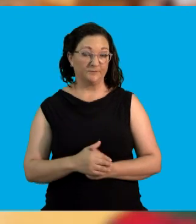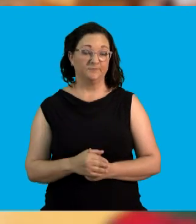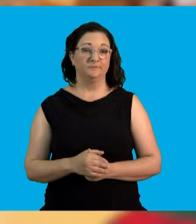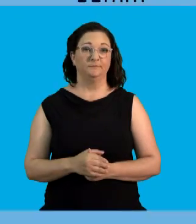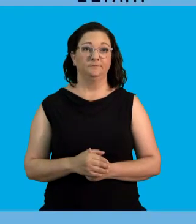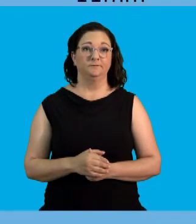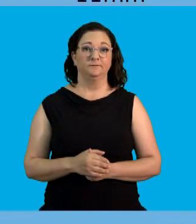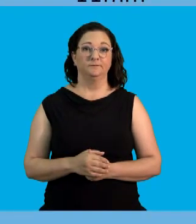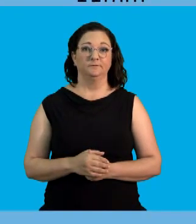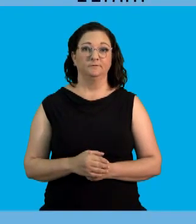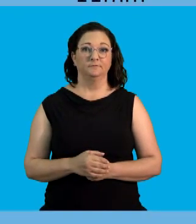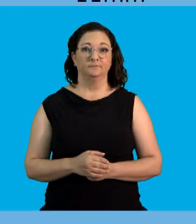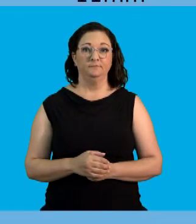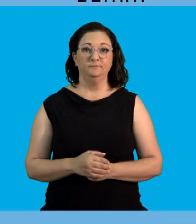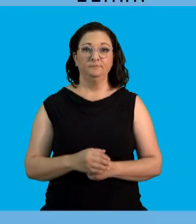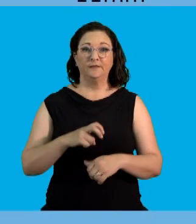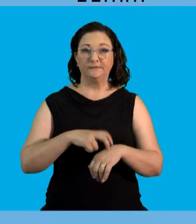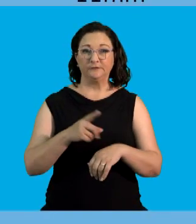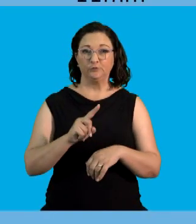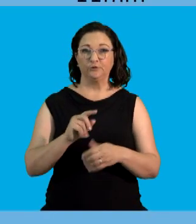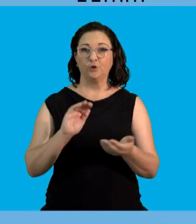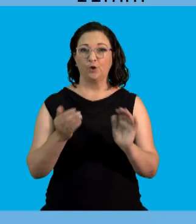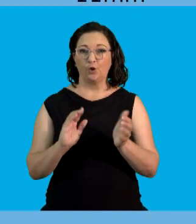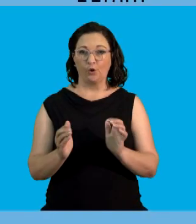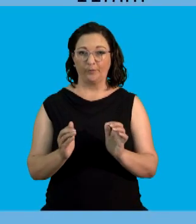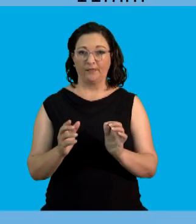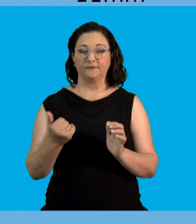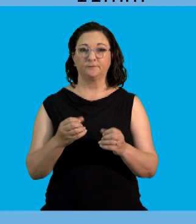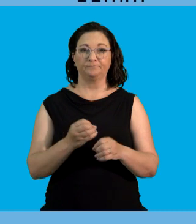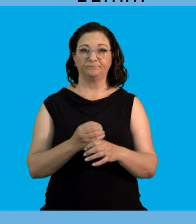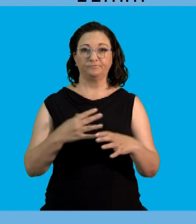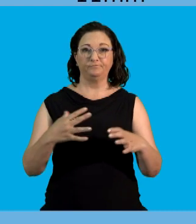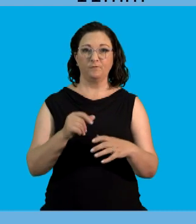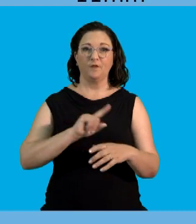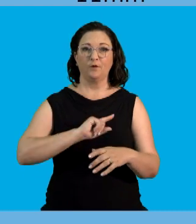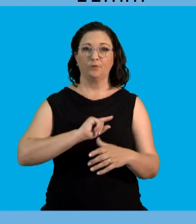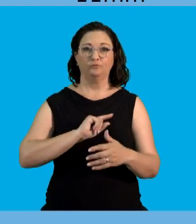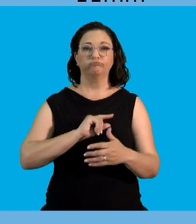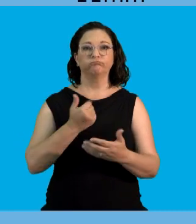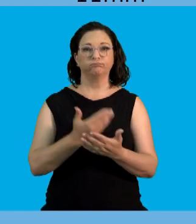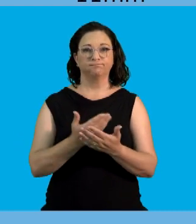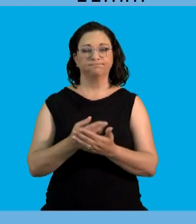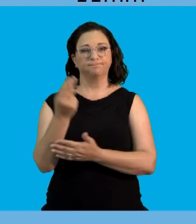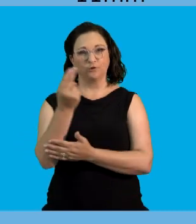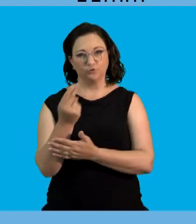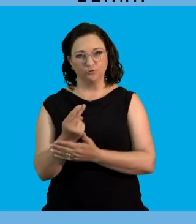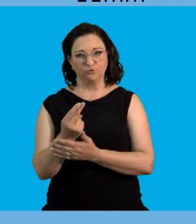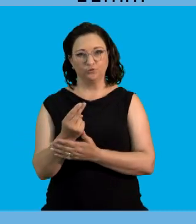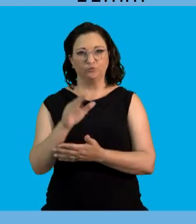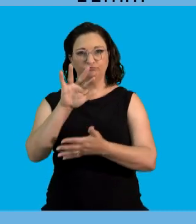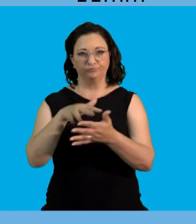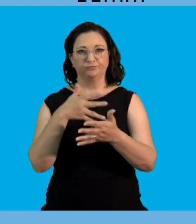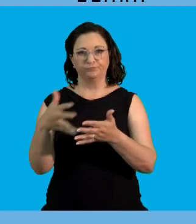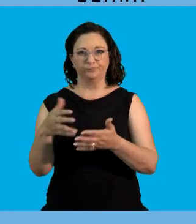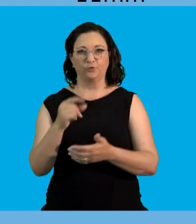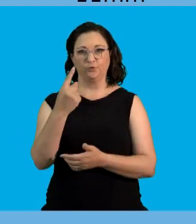it says that we need to compare the expansion of different solid materials by drawing a graph. So we have different materials. We have